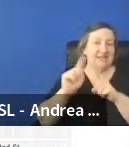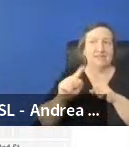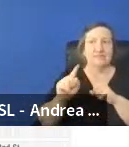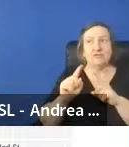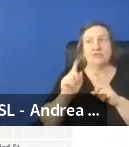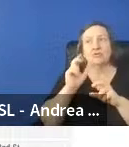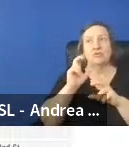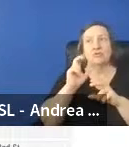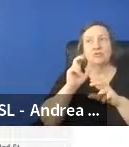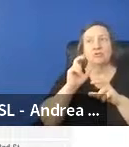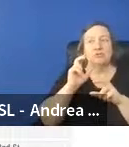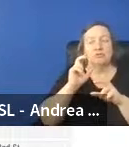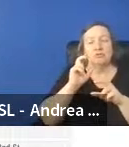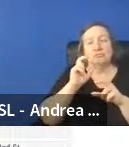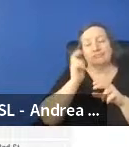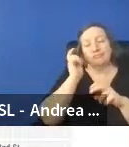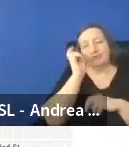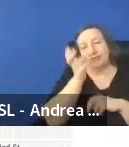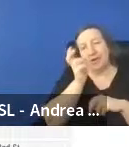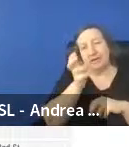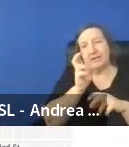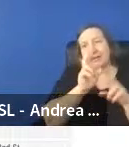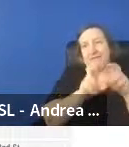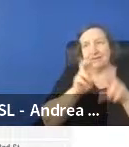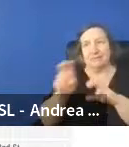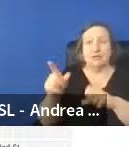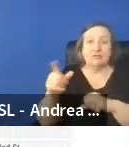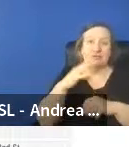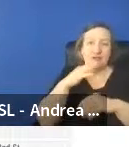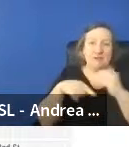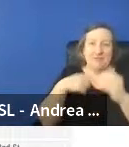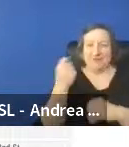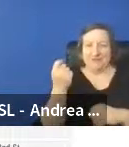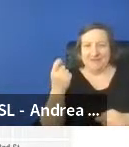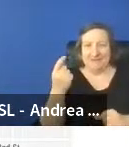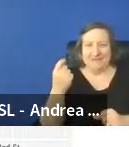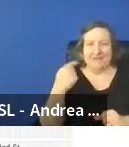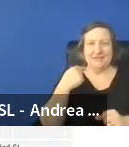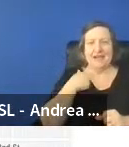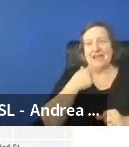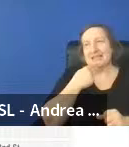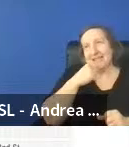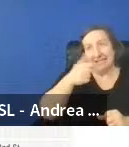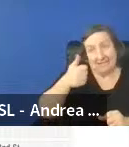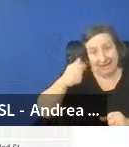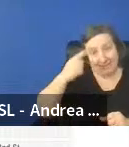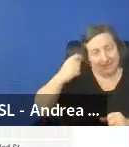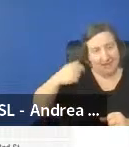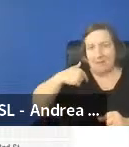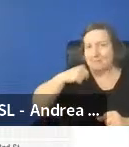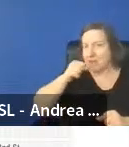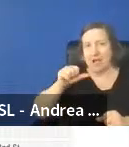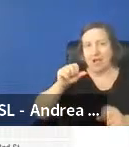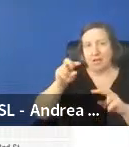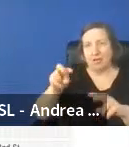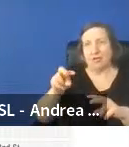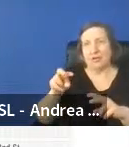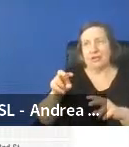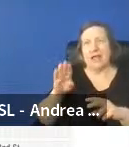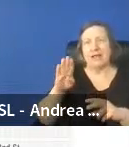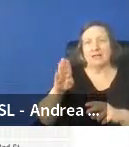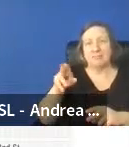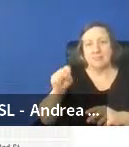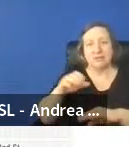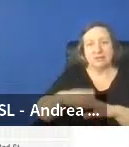transit investments. She actually talked about 11. I am saying 10 because I'm not including bus on shoulder